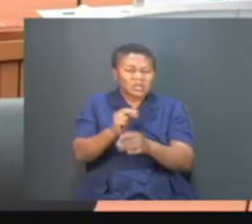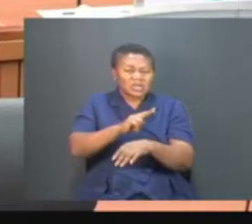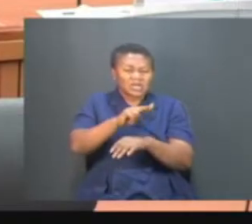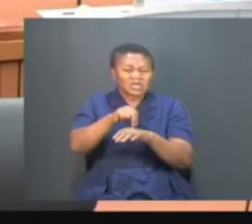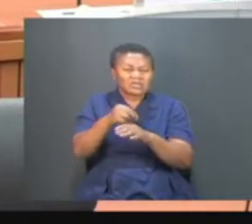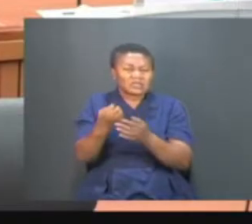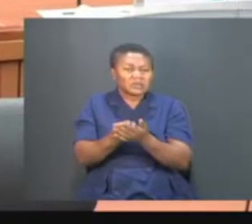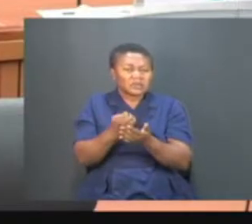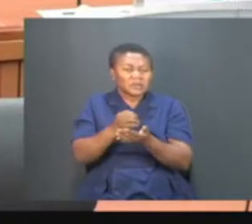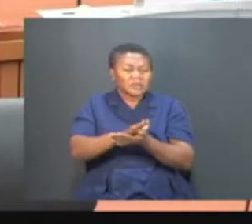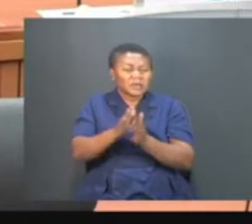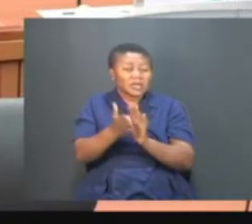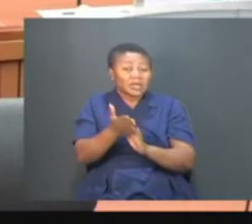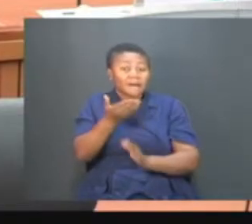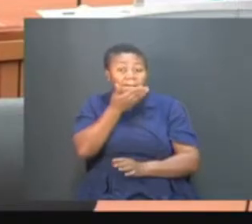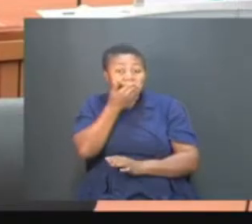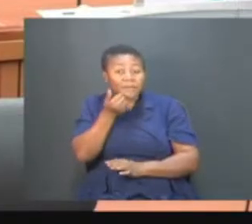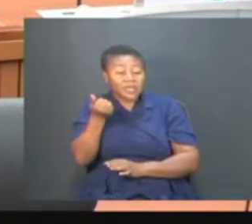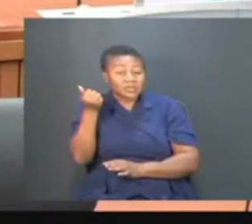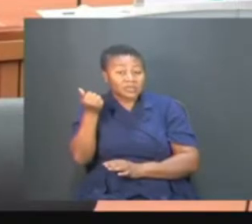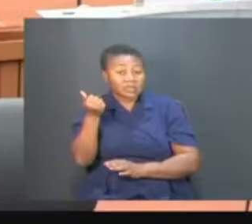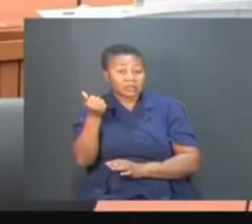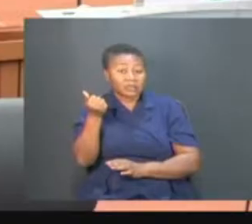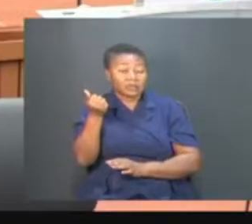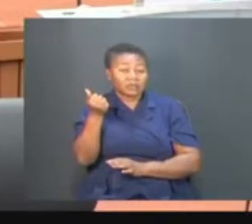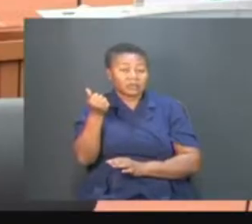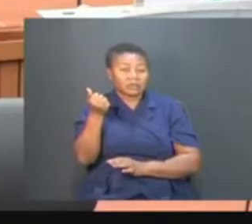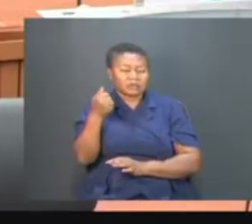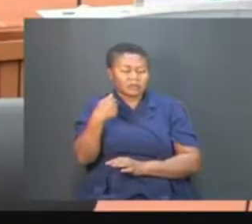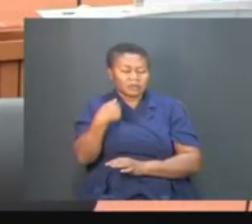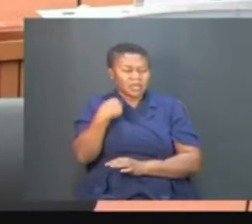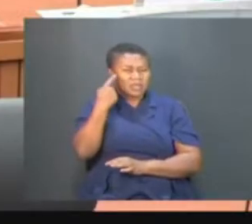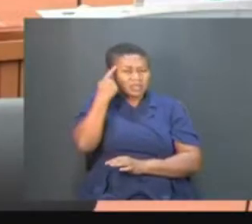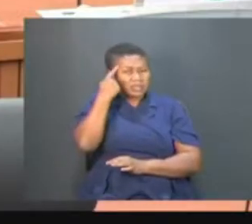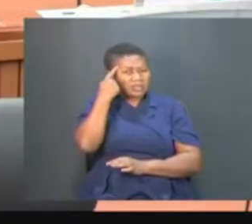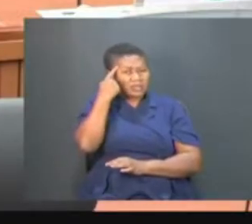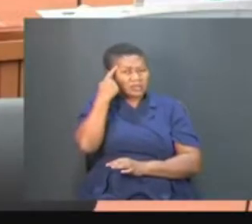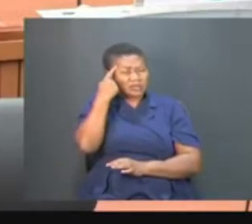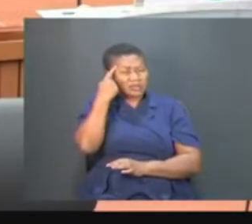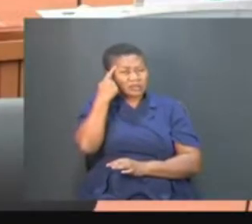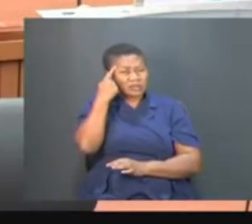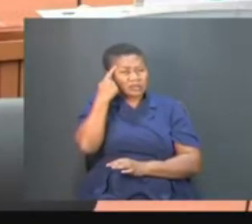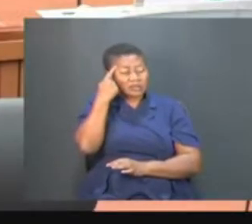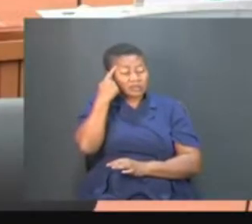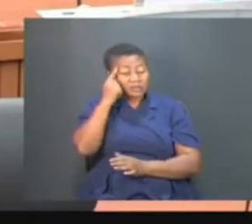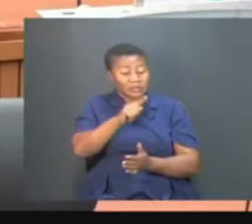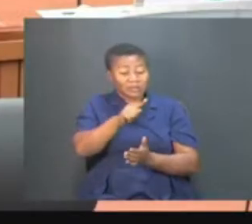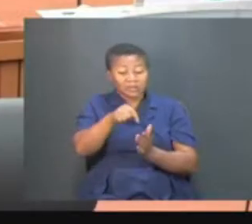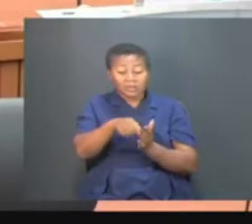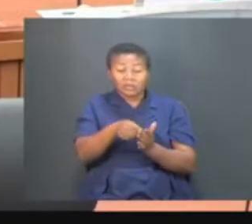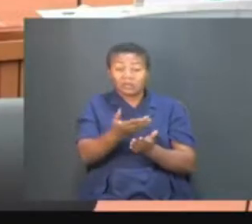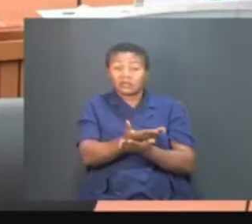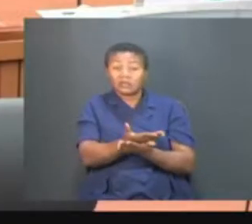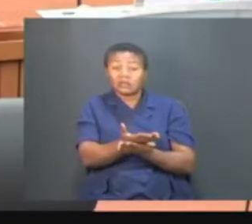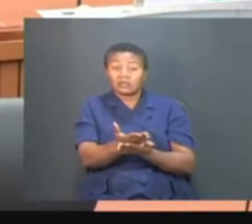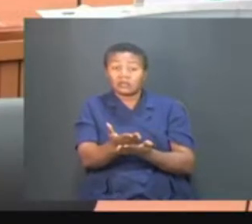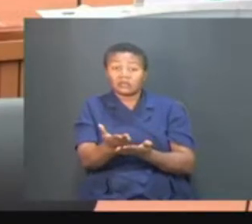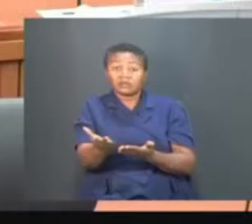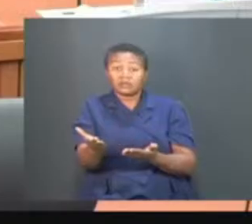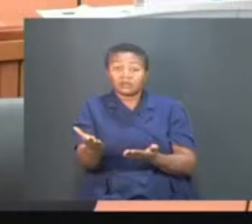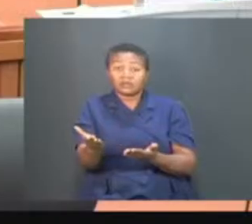more resilient. Mr. Speaker, I would have that this is something that would have been left